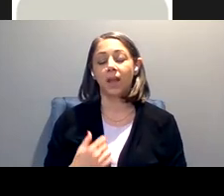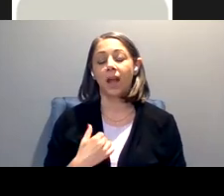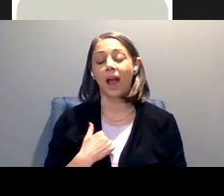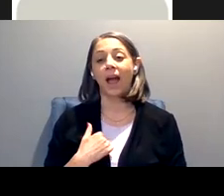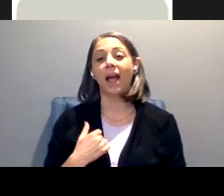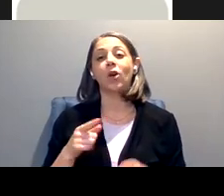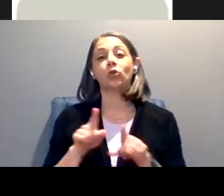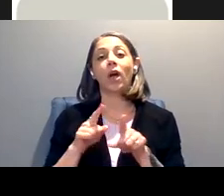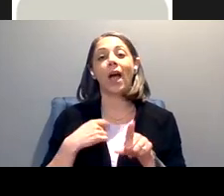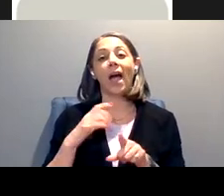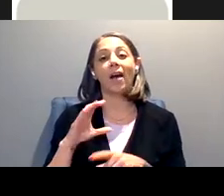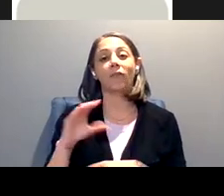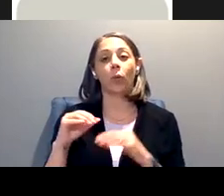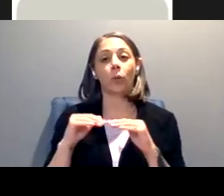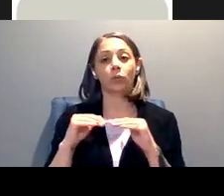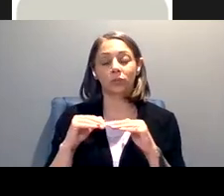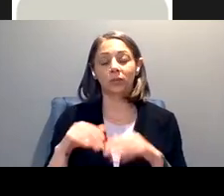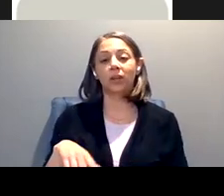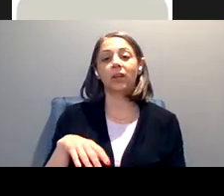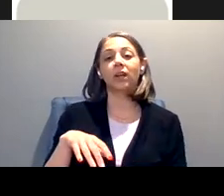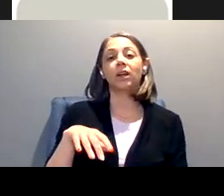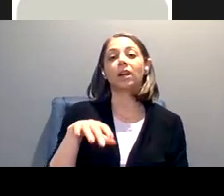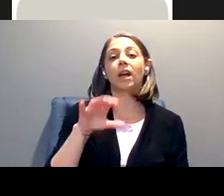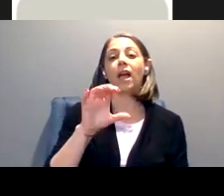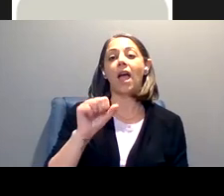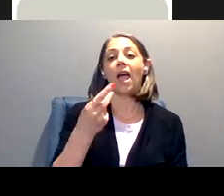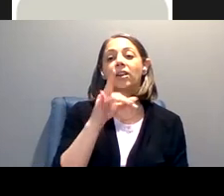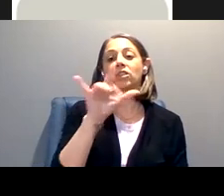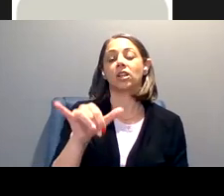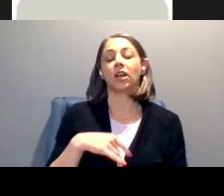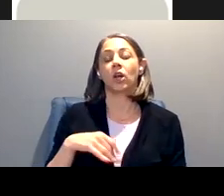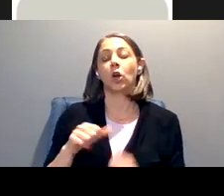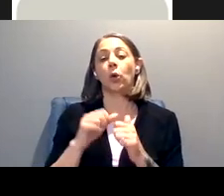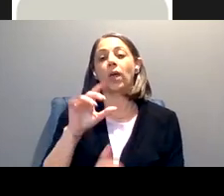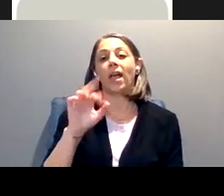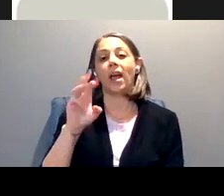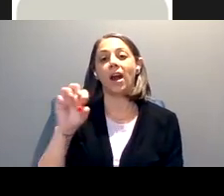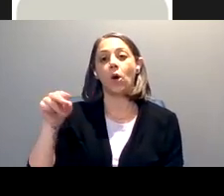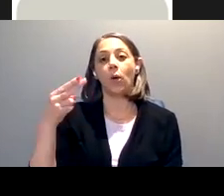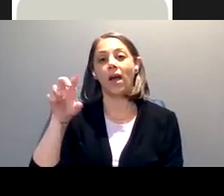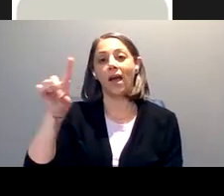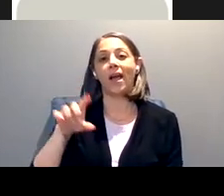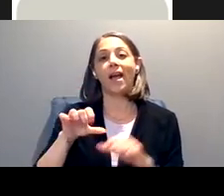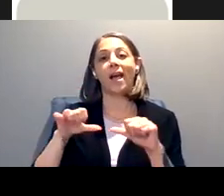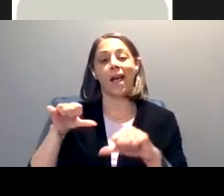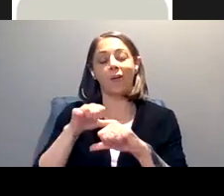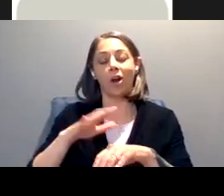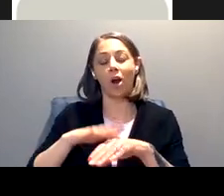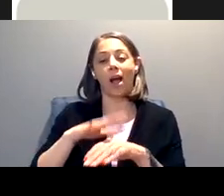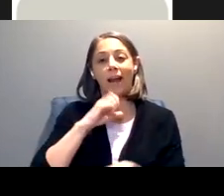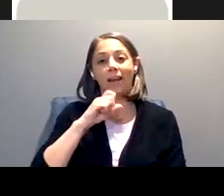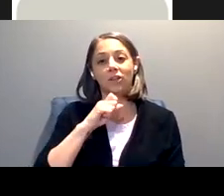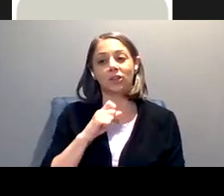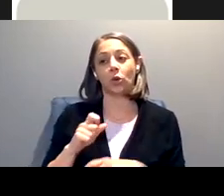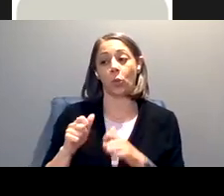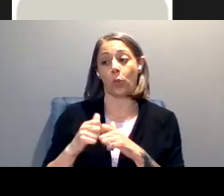colleague, Ashley Craig Lowe, with the Arrowhead Area Agency on Aging as well. And we would like to